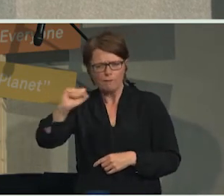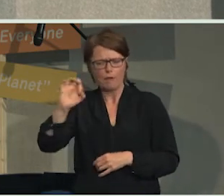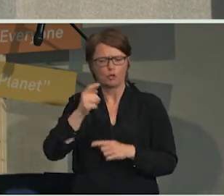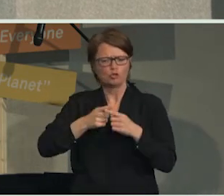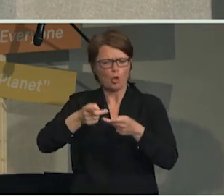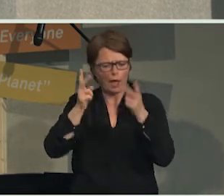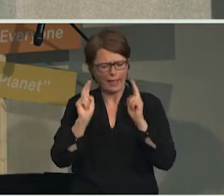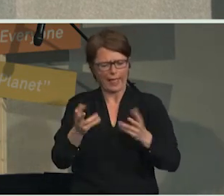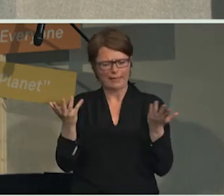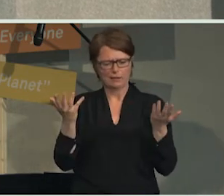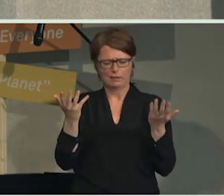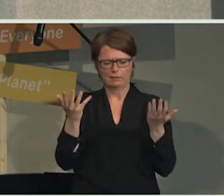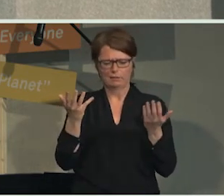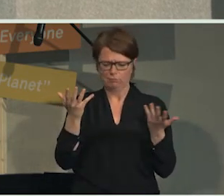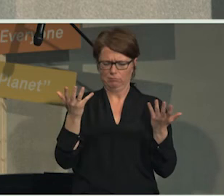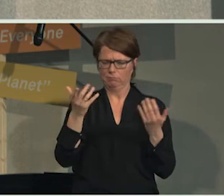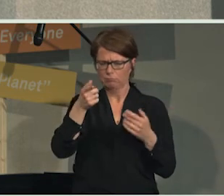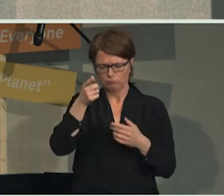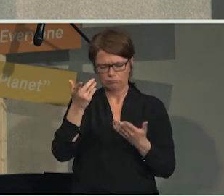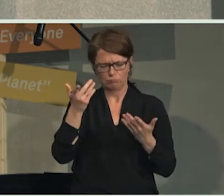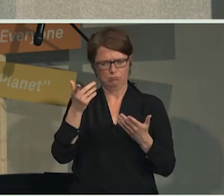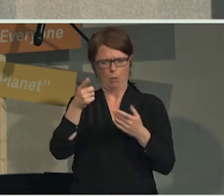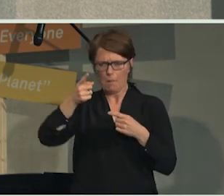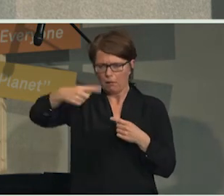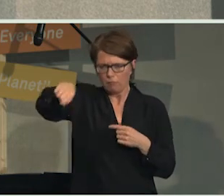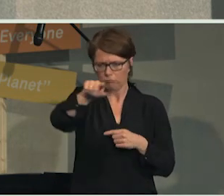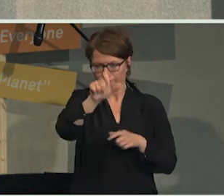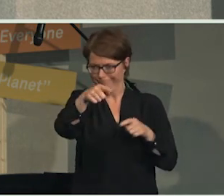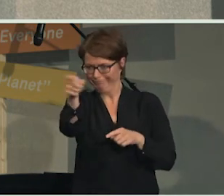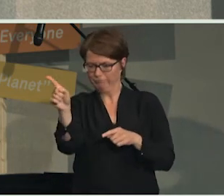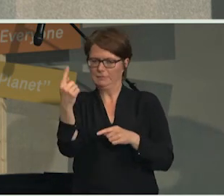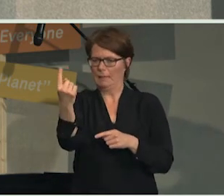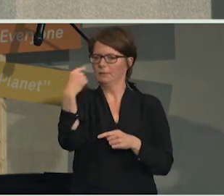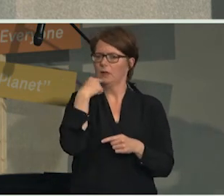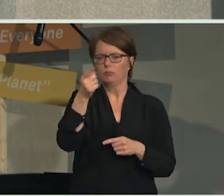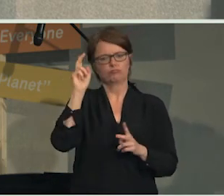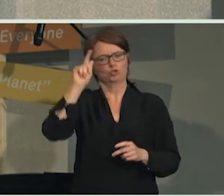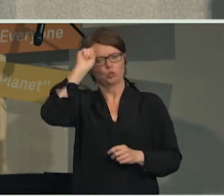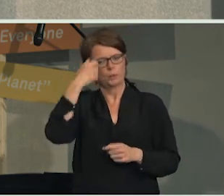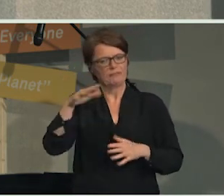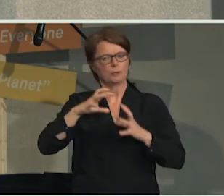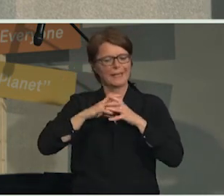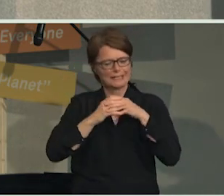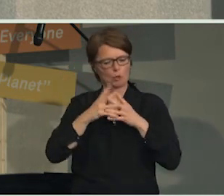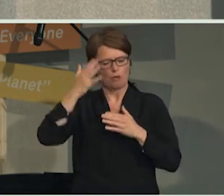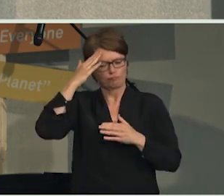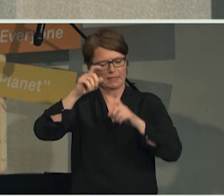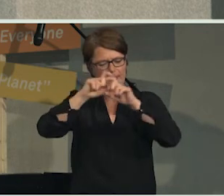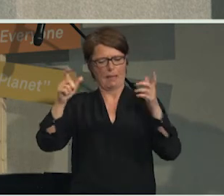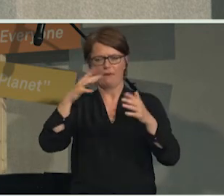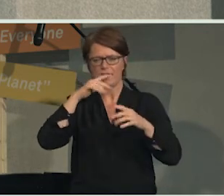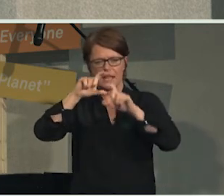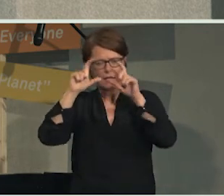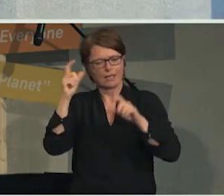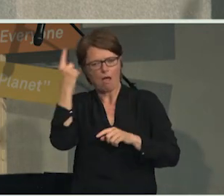I'm not here to misrepresent my husband or my family and friends, because they're right. I'm not here to speak about your